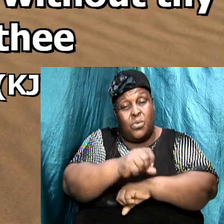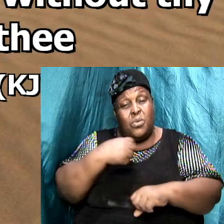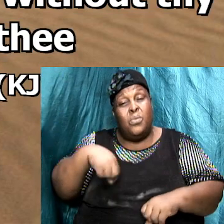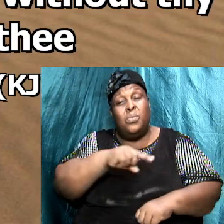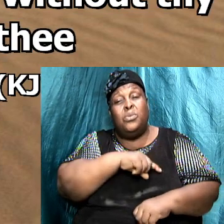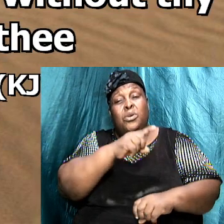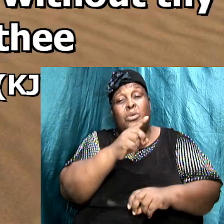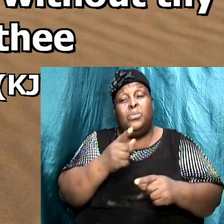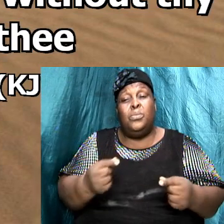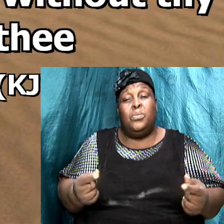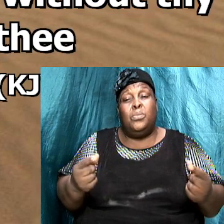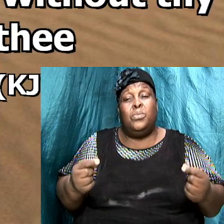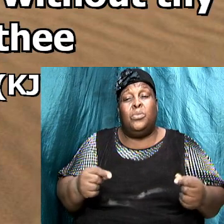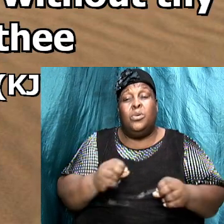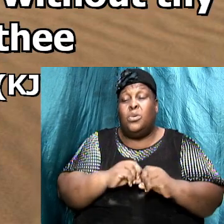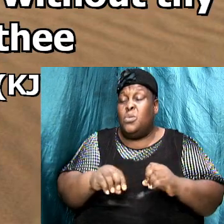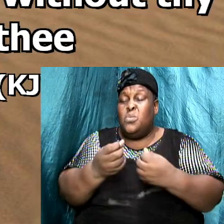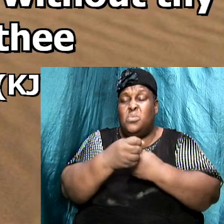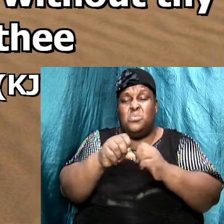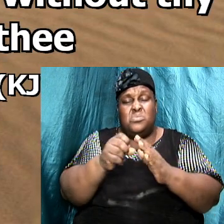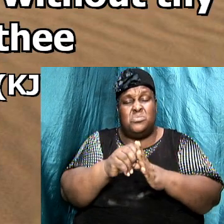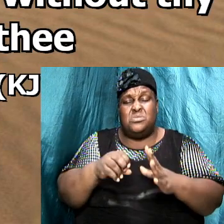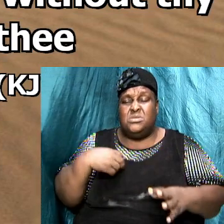do, it won't save us.